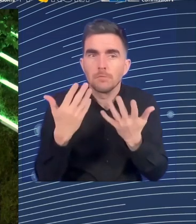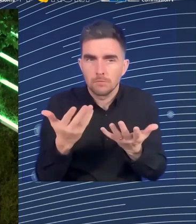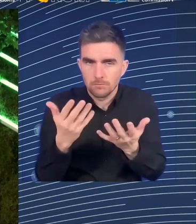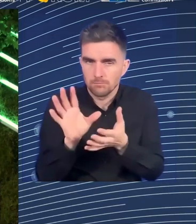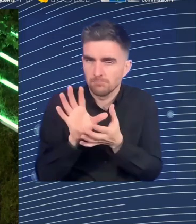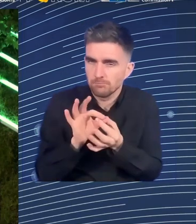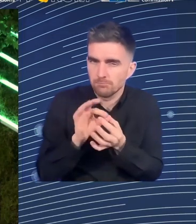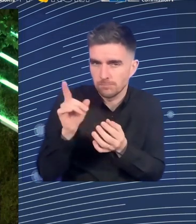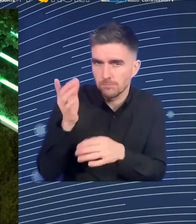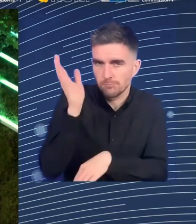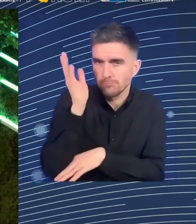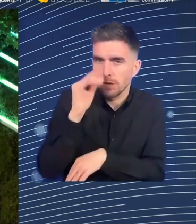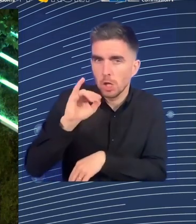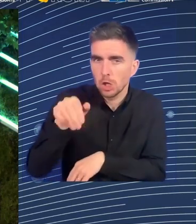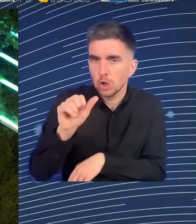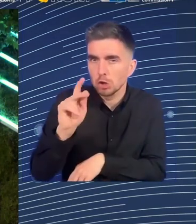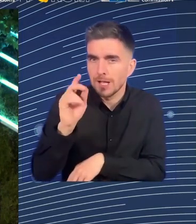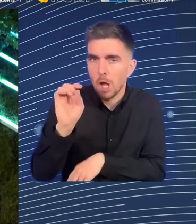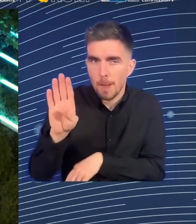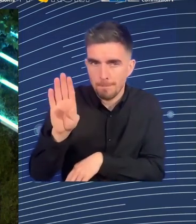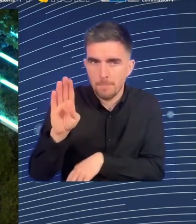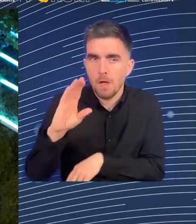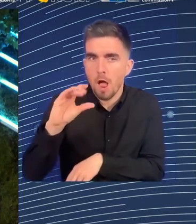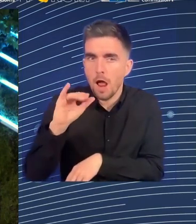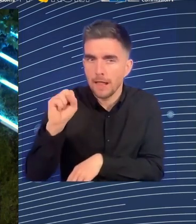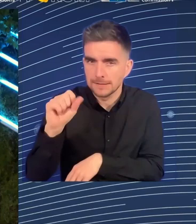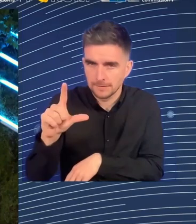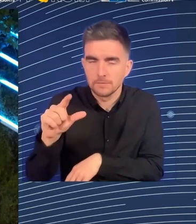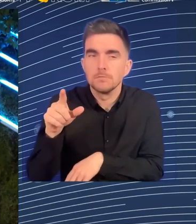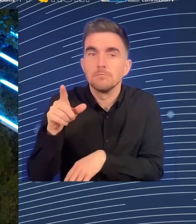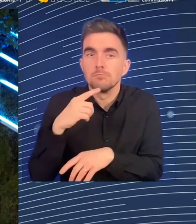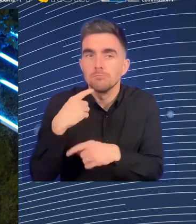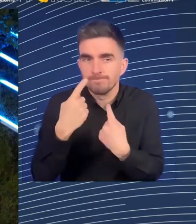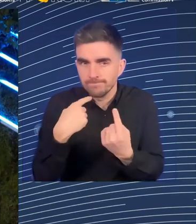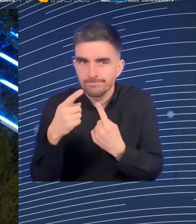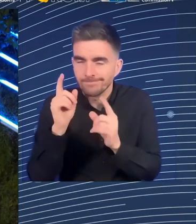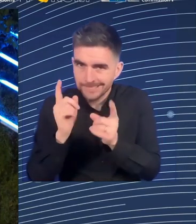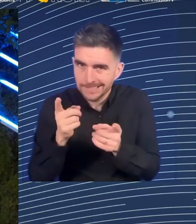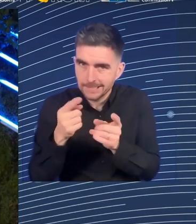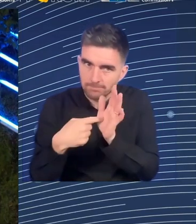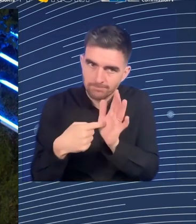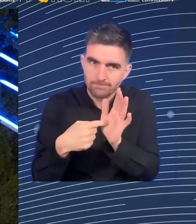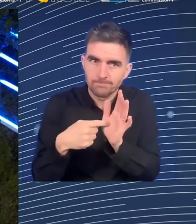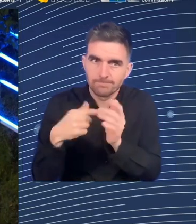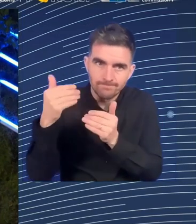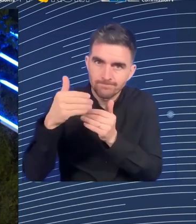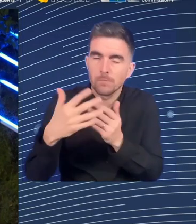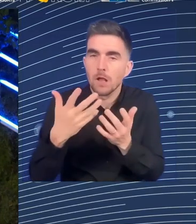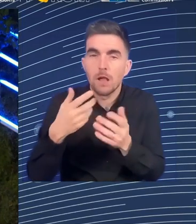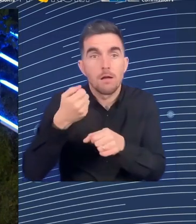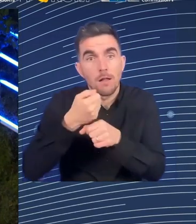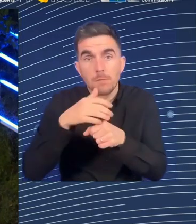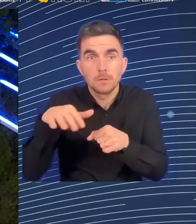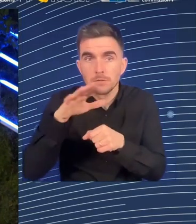also touches upon the issue of education that you mentioned earlier. So what do you think key